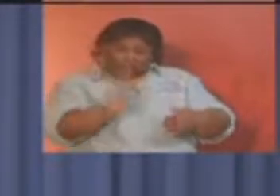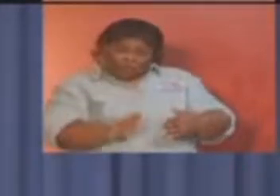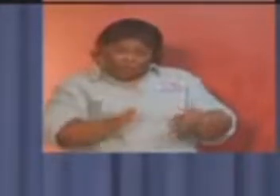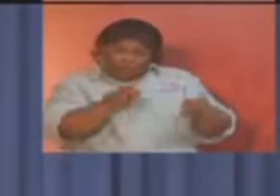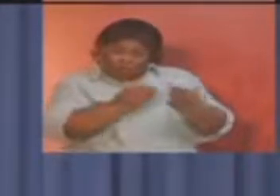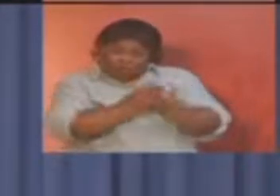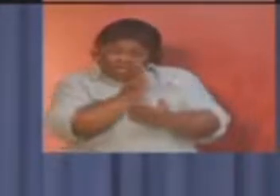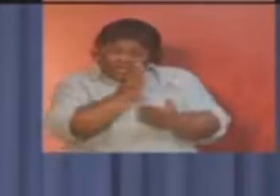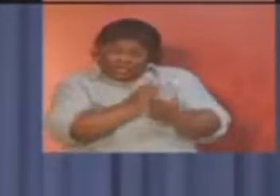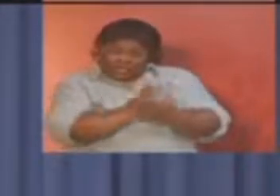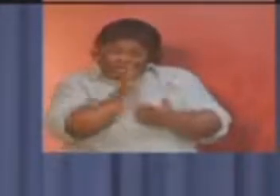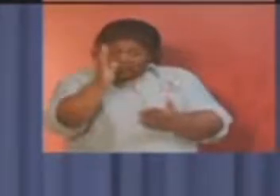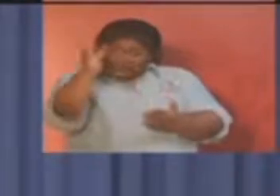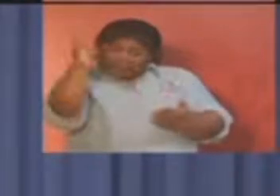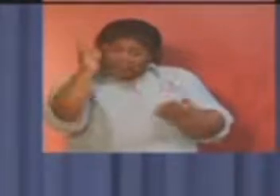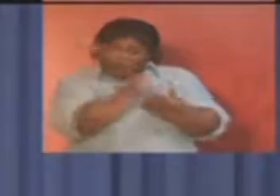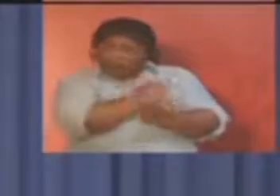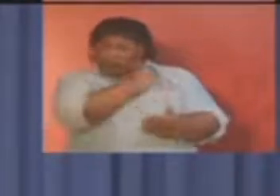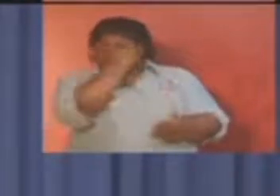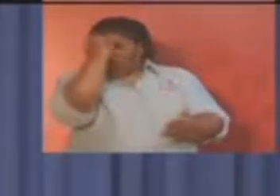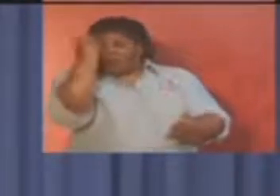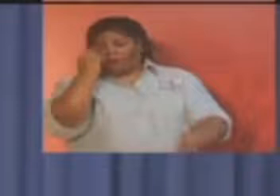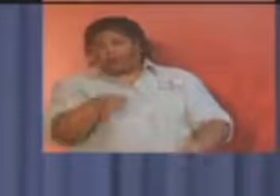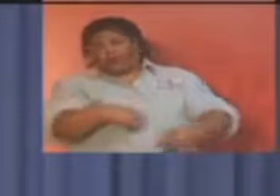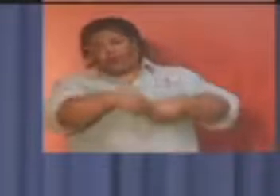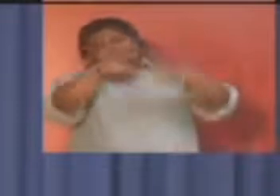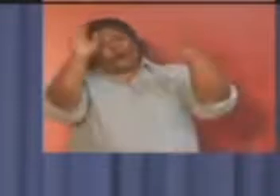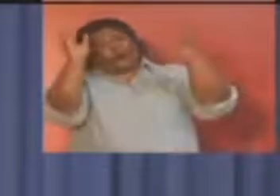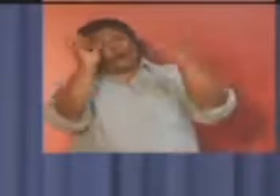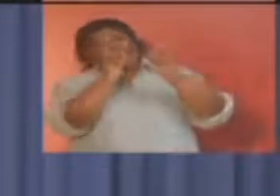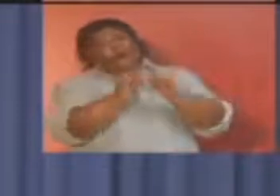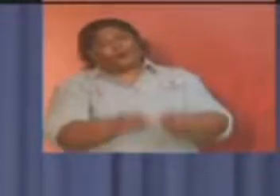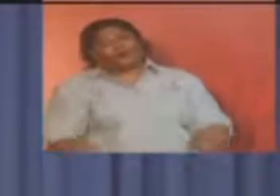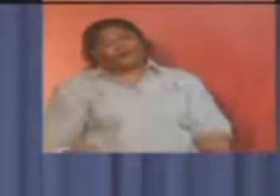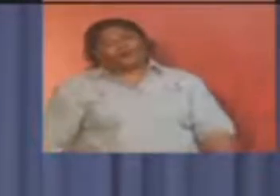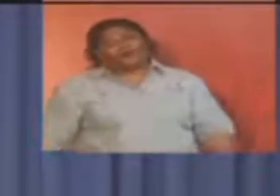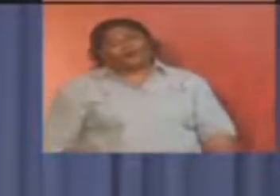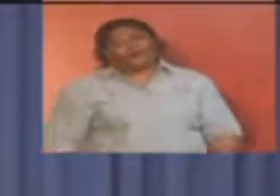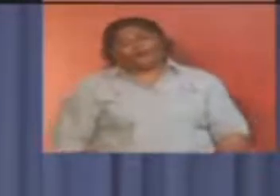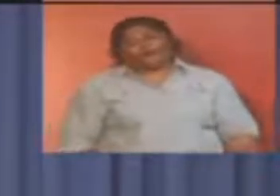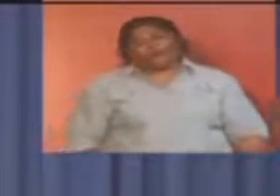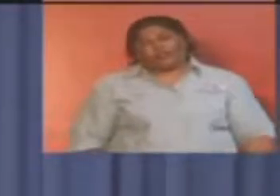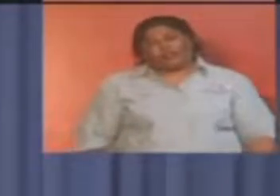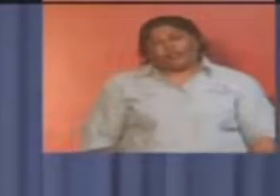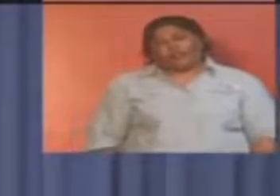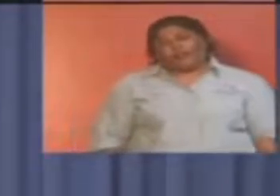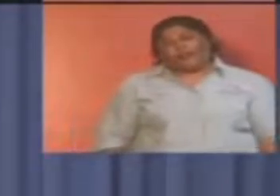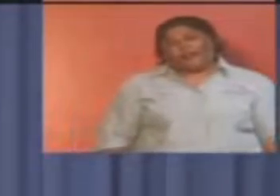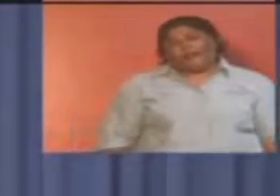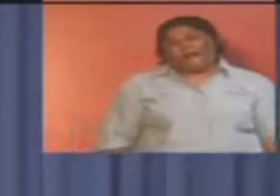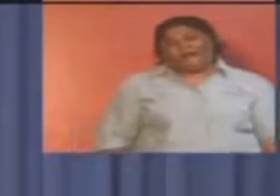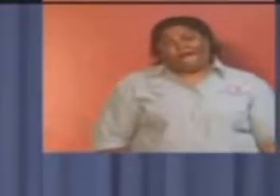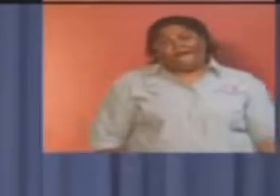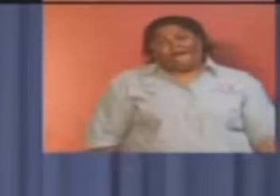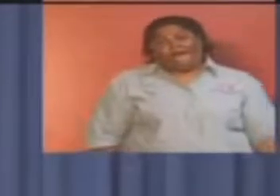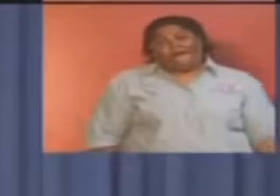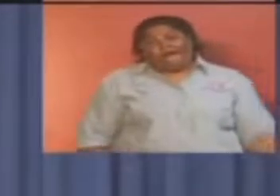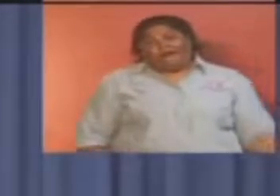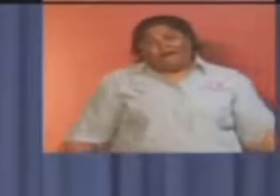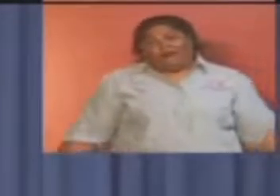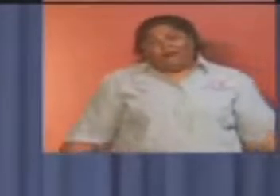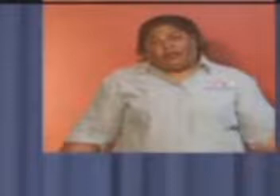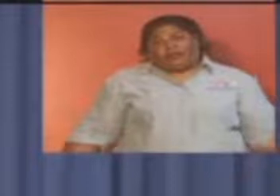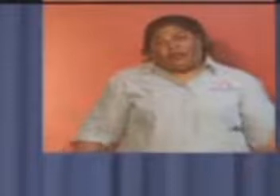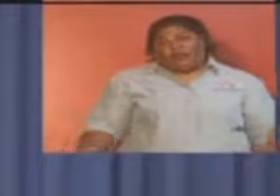It sweeps the right away and allows for certain other things to happen. But those things can happen without state